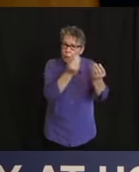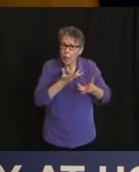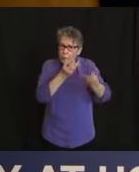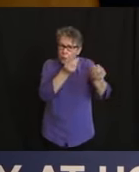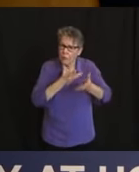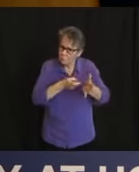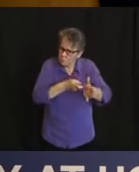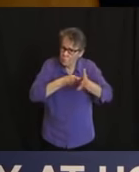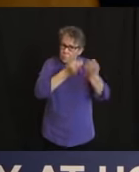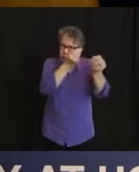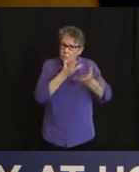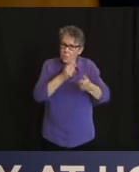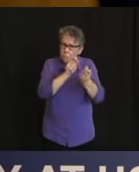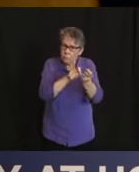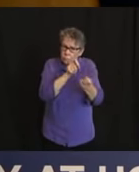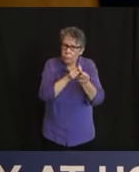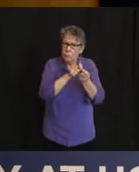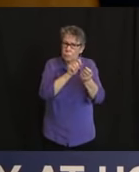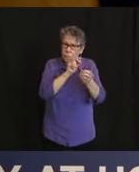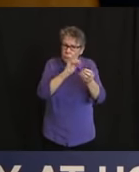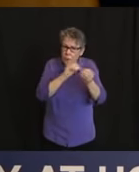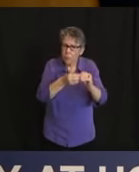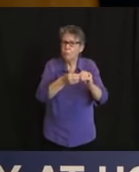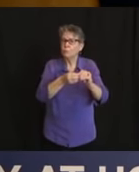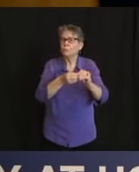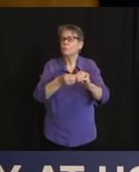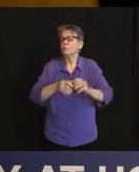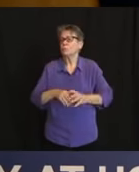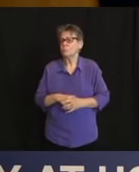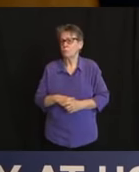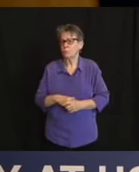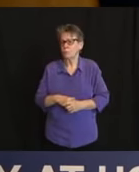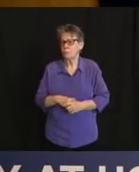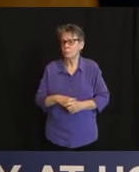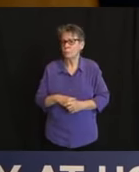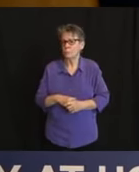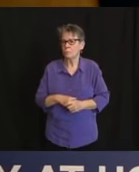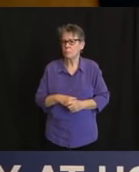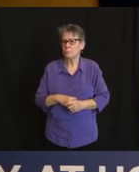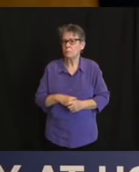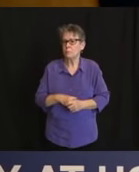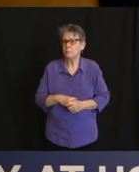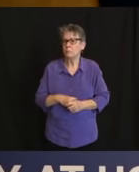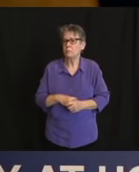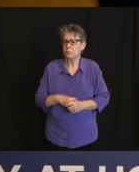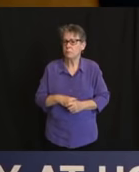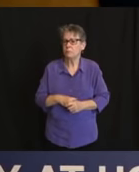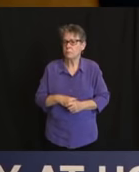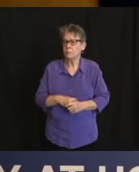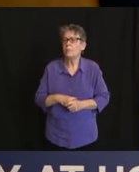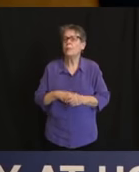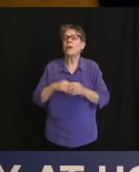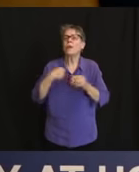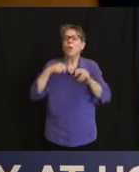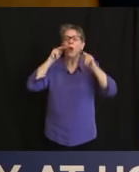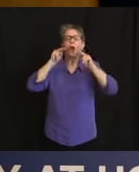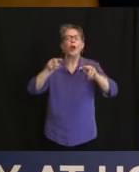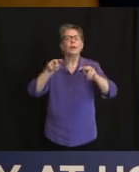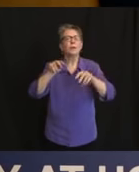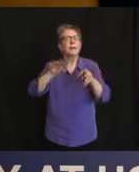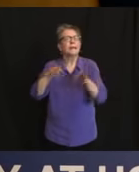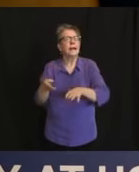make sure by death certificate that we are counting all of the deaths appropriately. The CMS